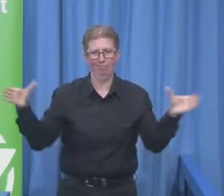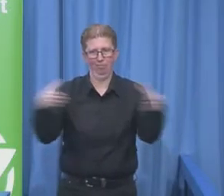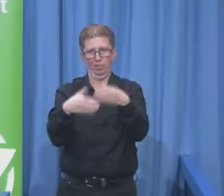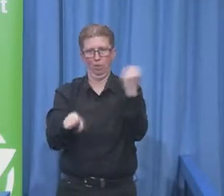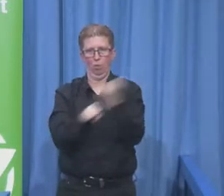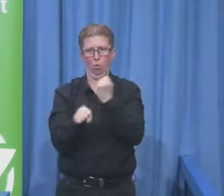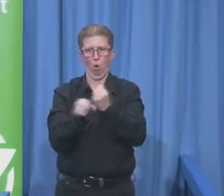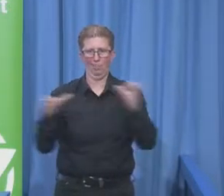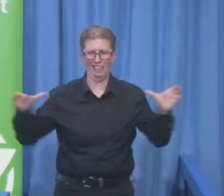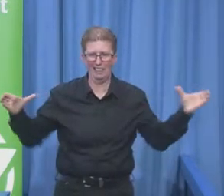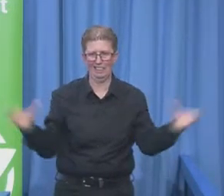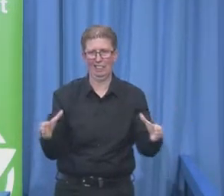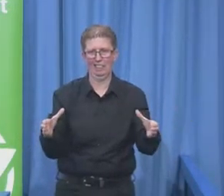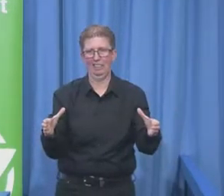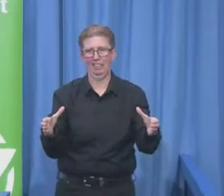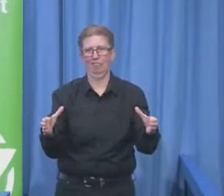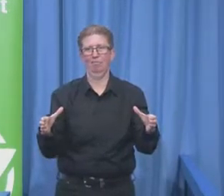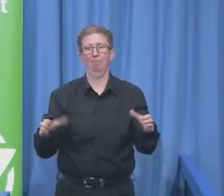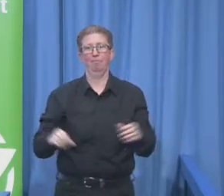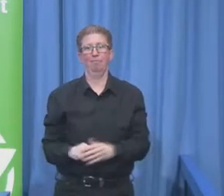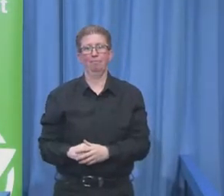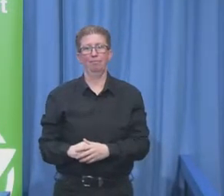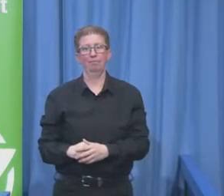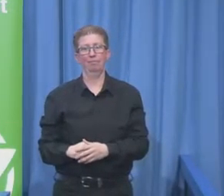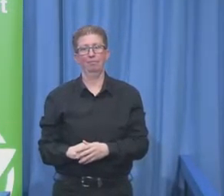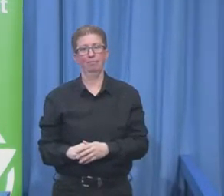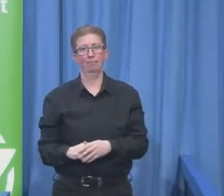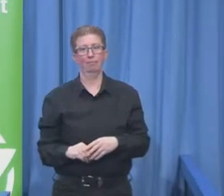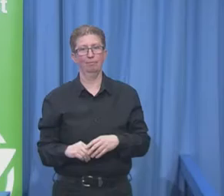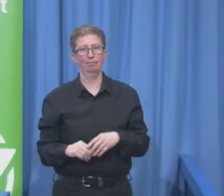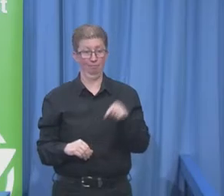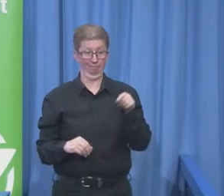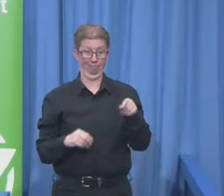they are a very good network. They are committed to the school and they are a good